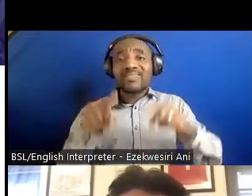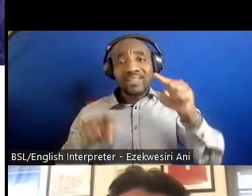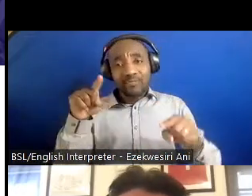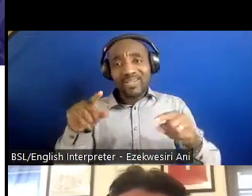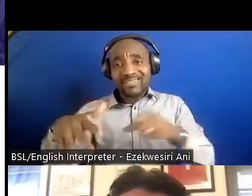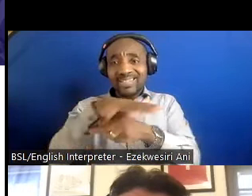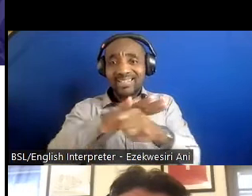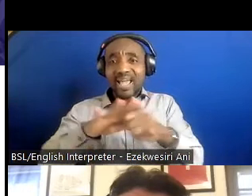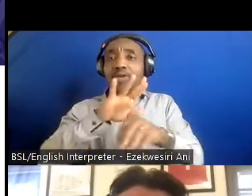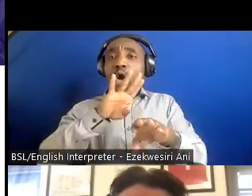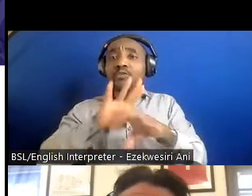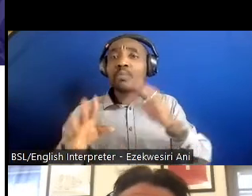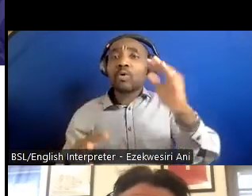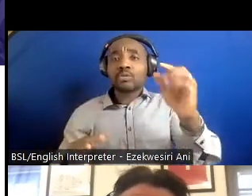sector.